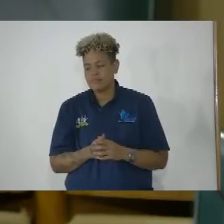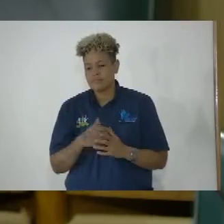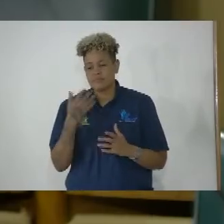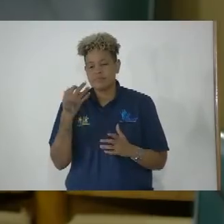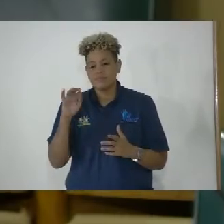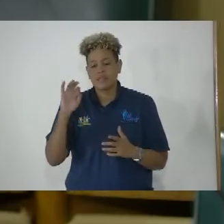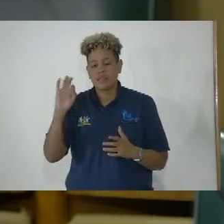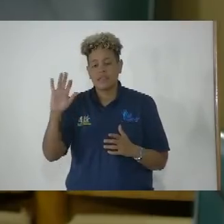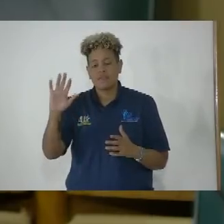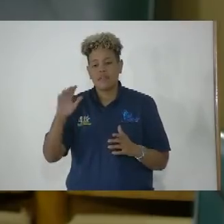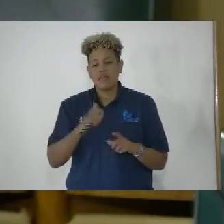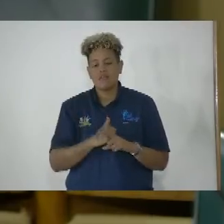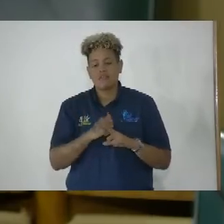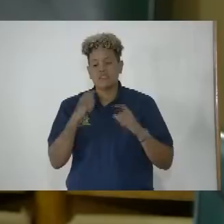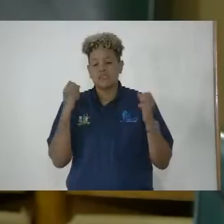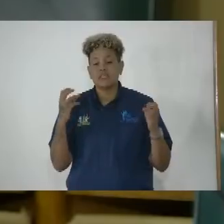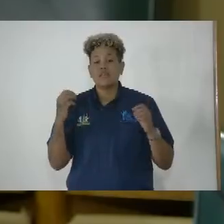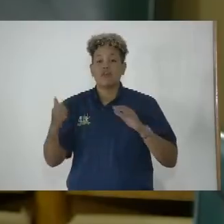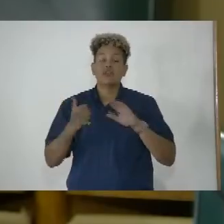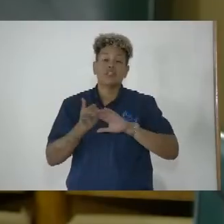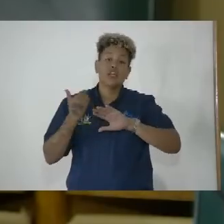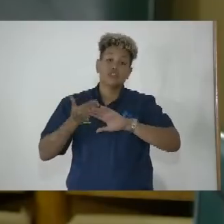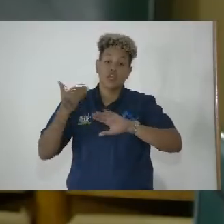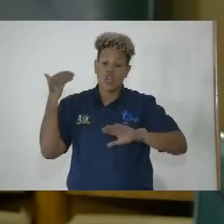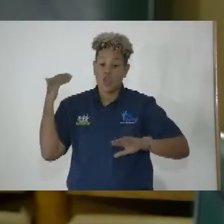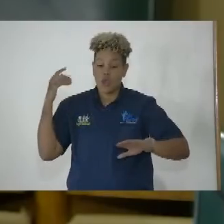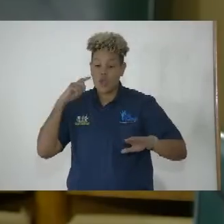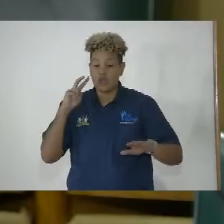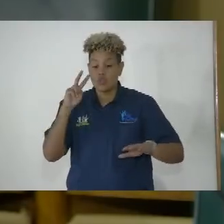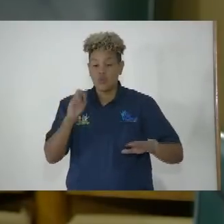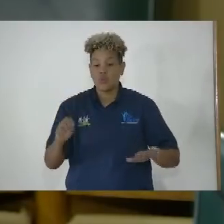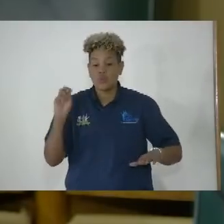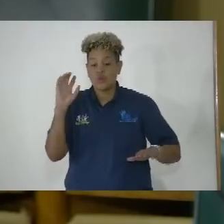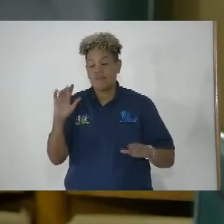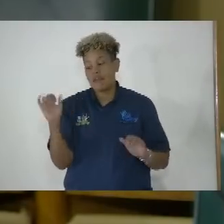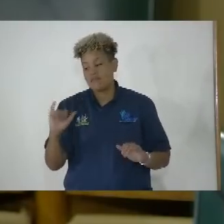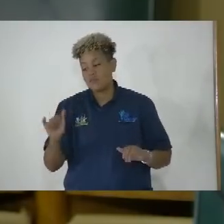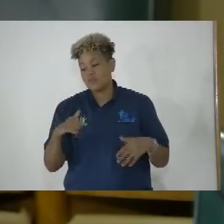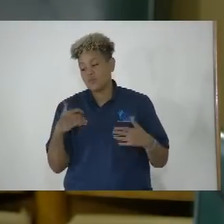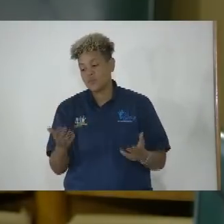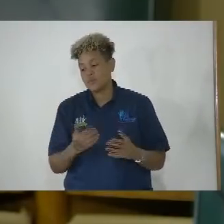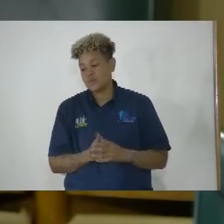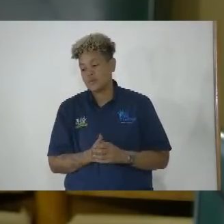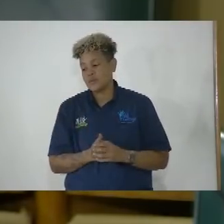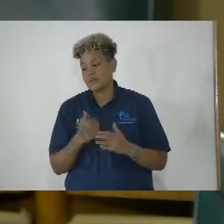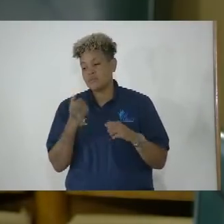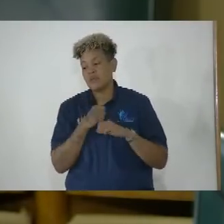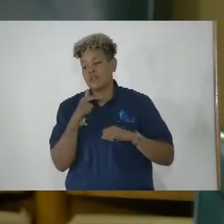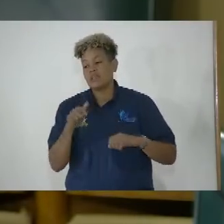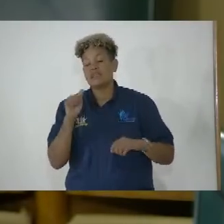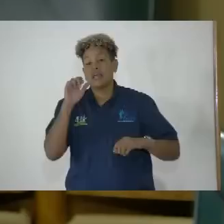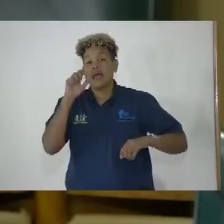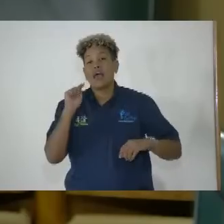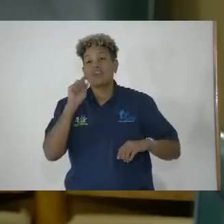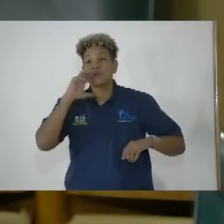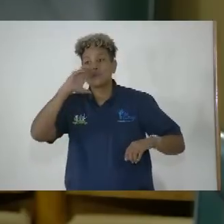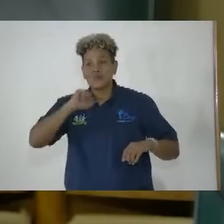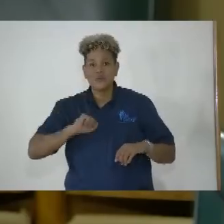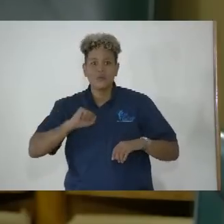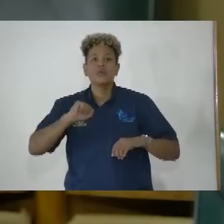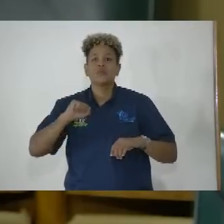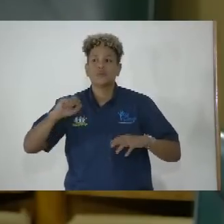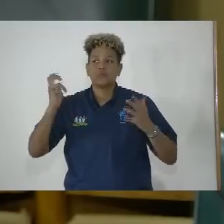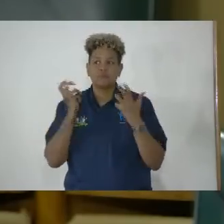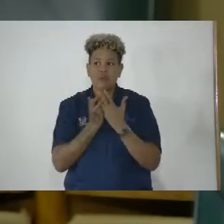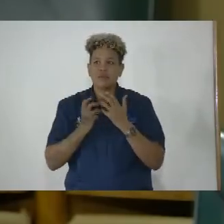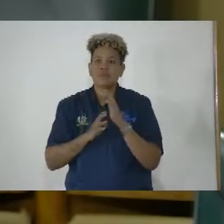1995 is several decades ago, and even 2005 makes this act of some vintage in terms of the